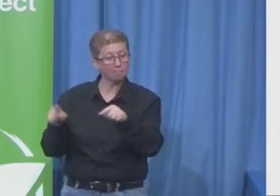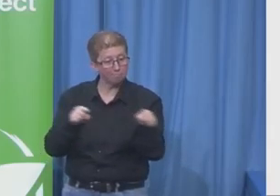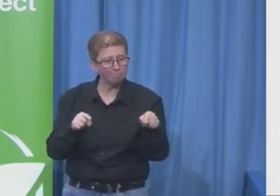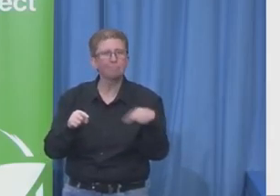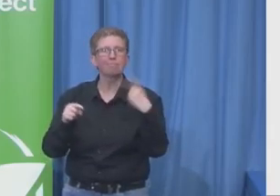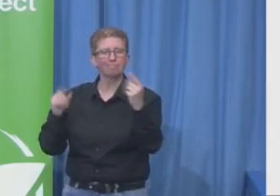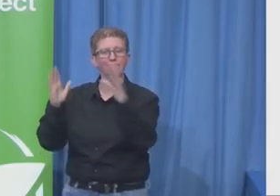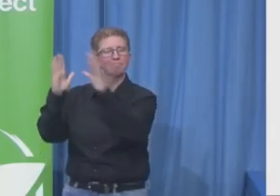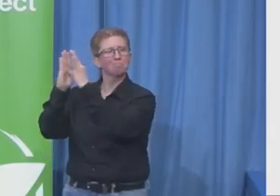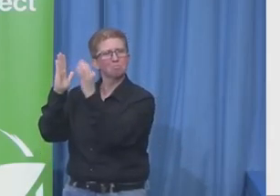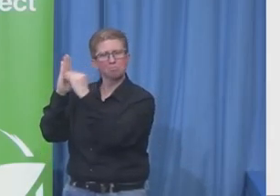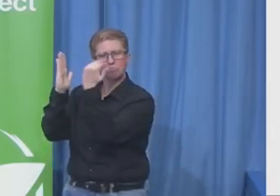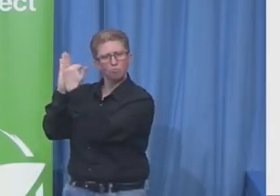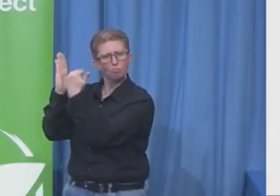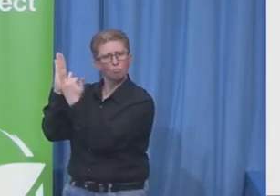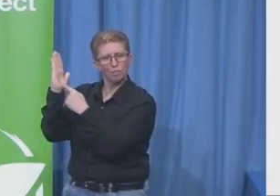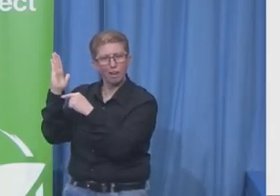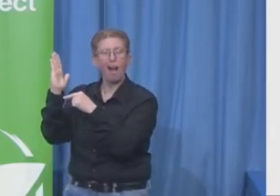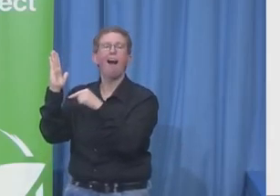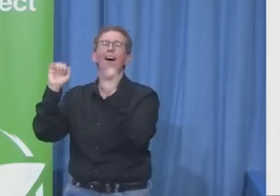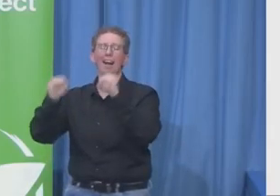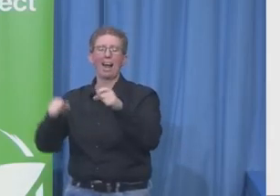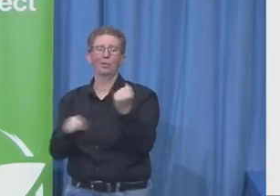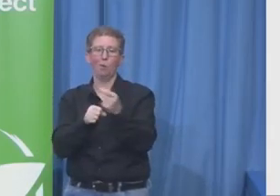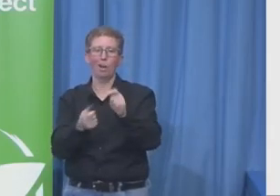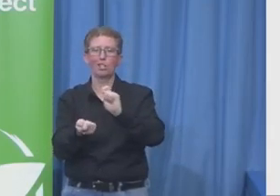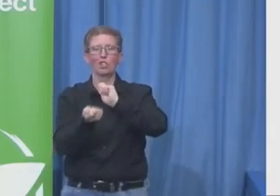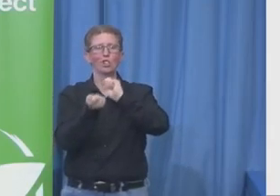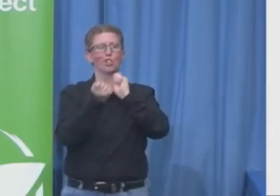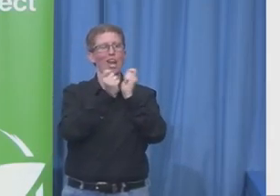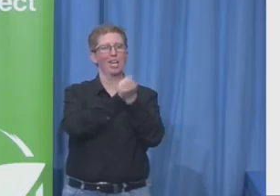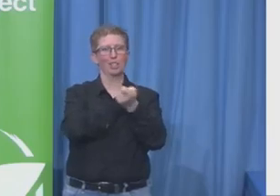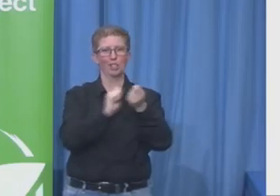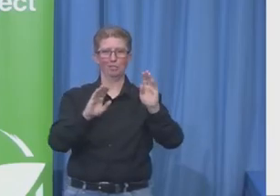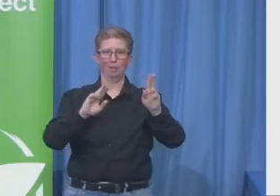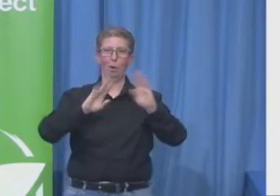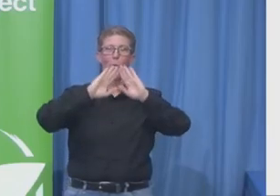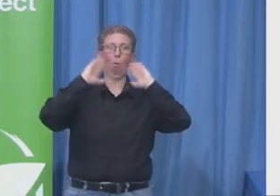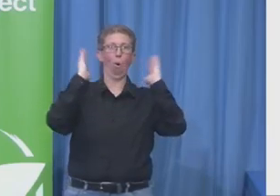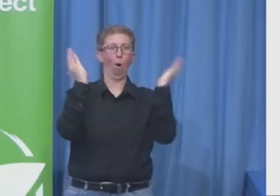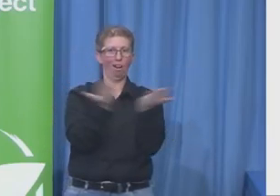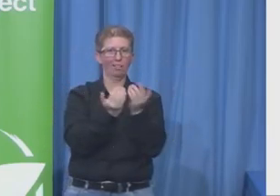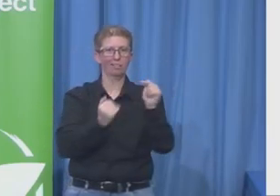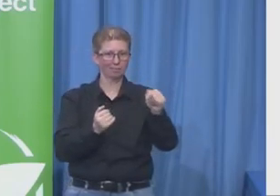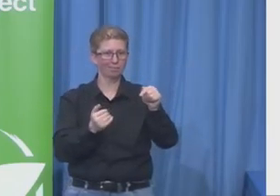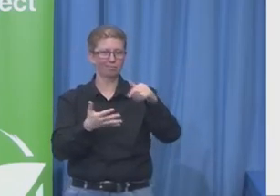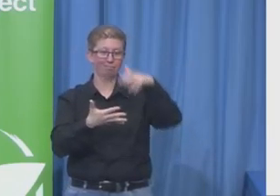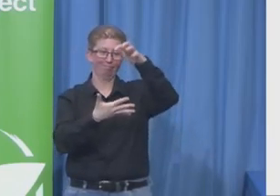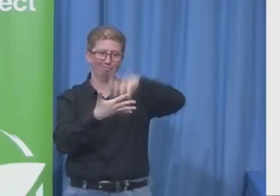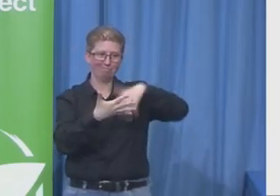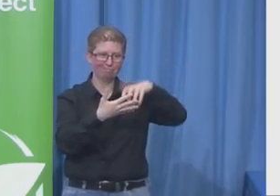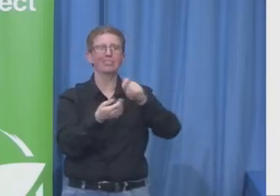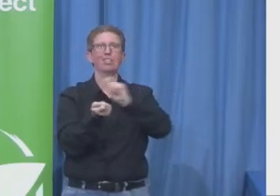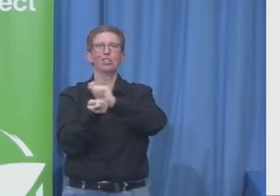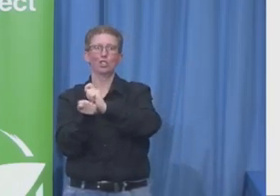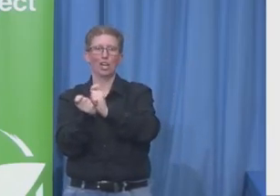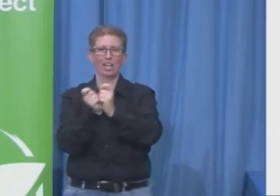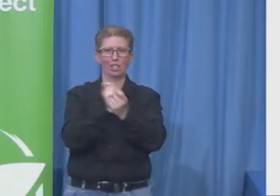Development Report that was on the digital divide, that looked at the digital divide. And within that, we were able